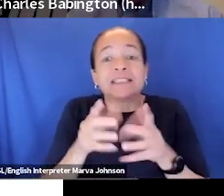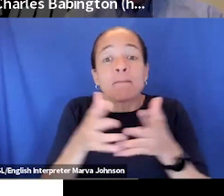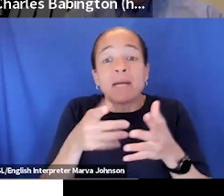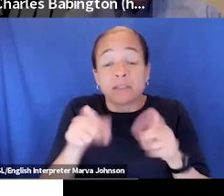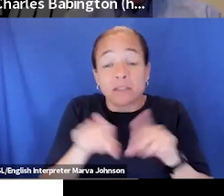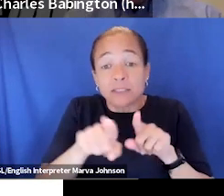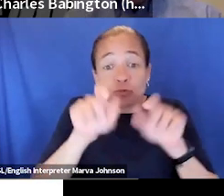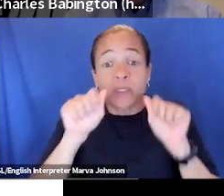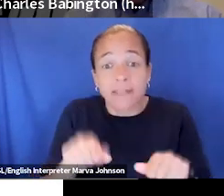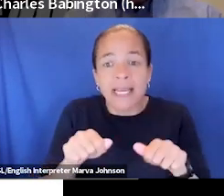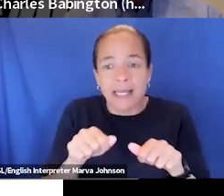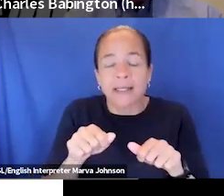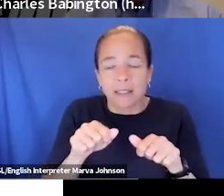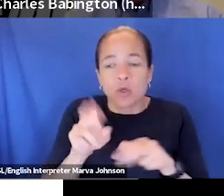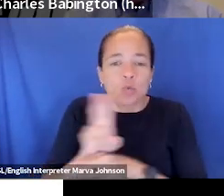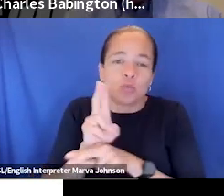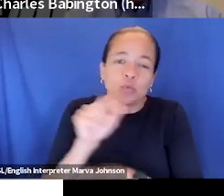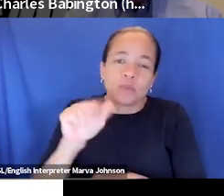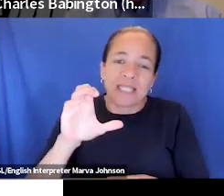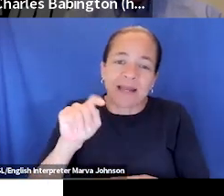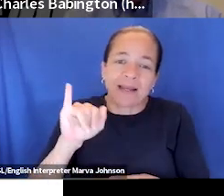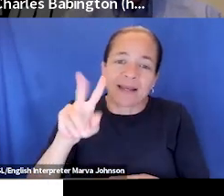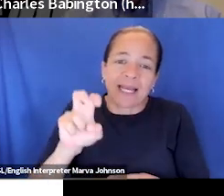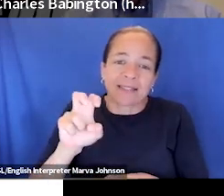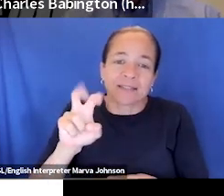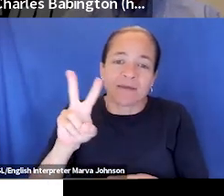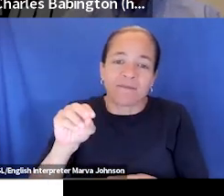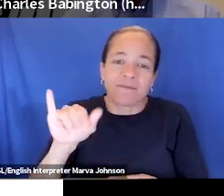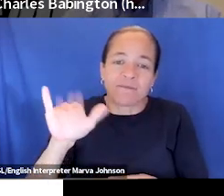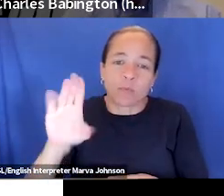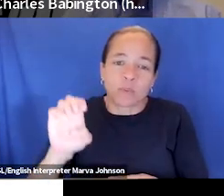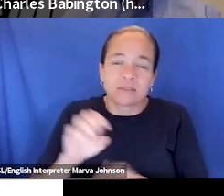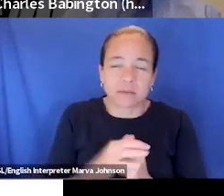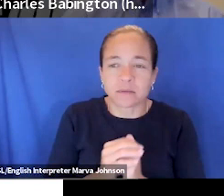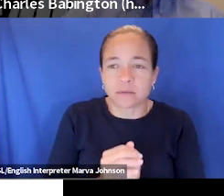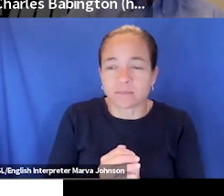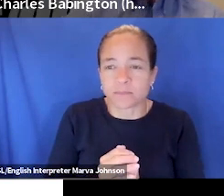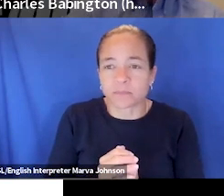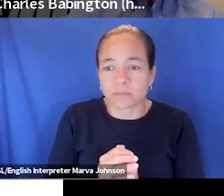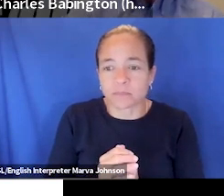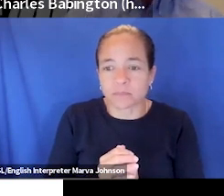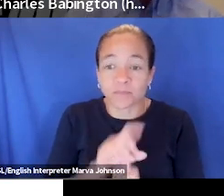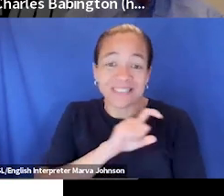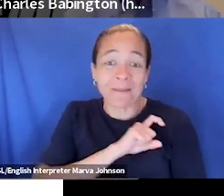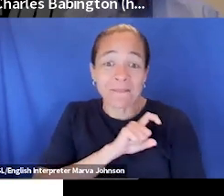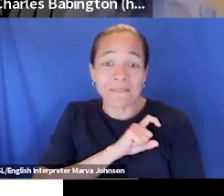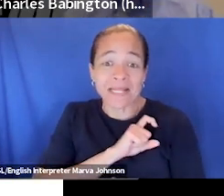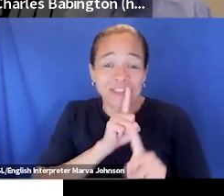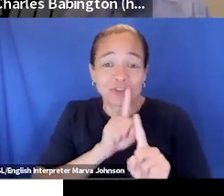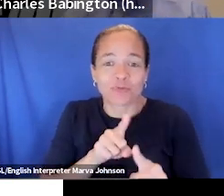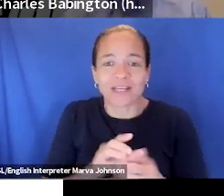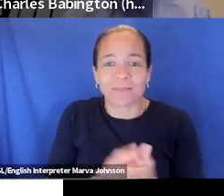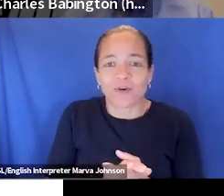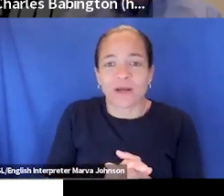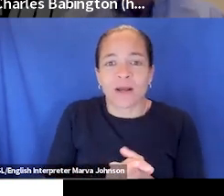put it in an active voice. police reports.